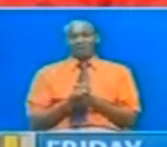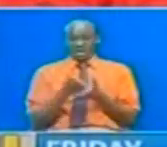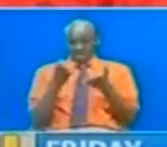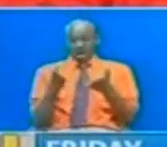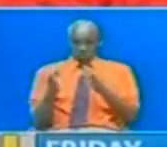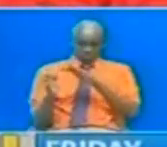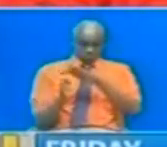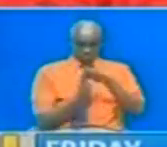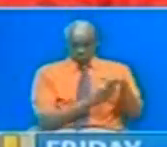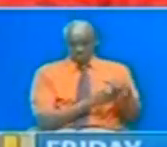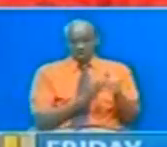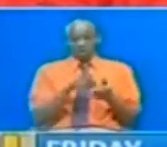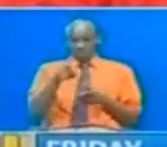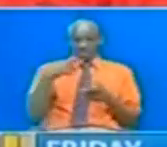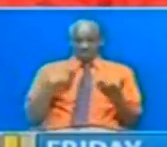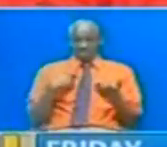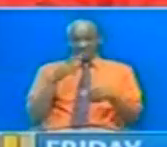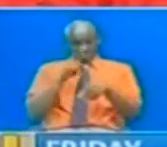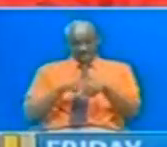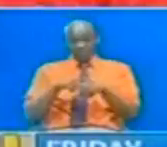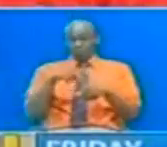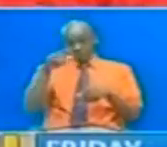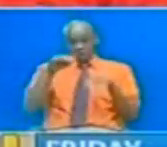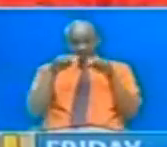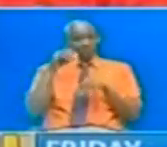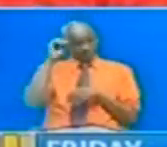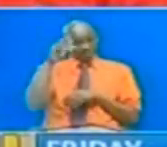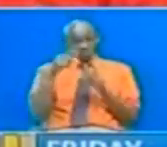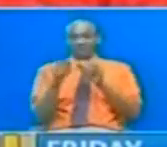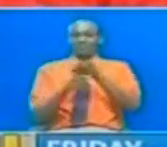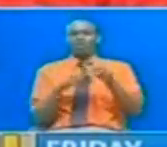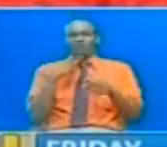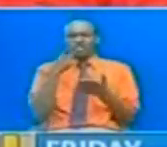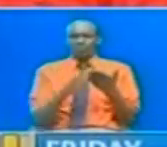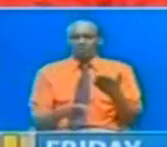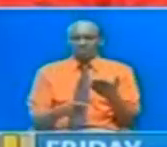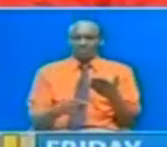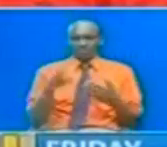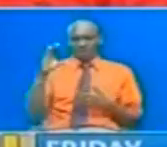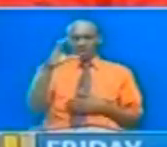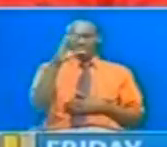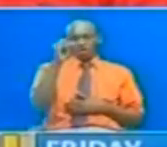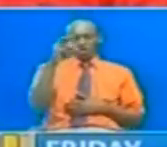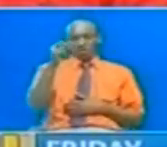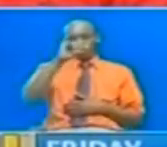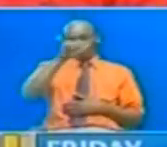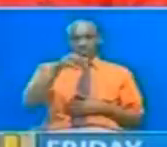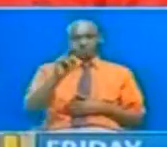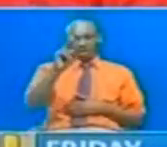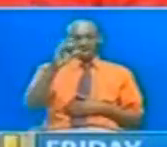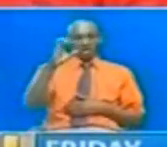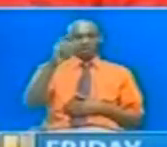to this word before we get to your surprise word. Do we say conjunction or is it